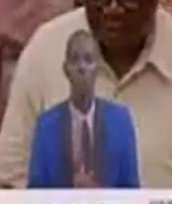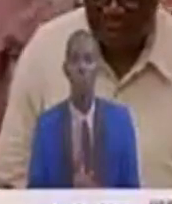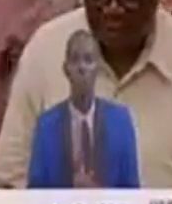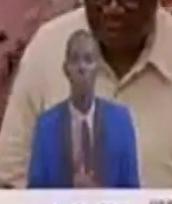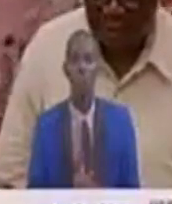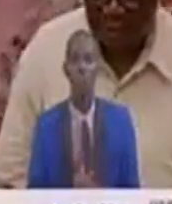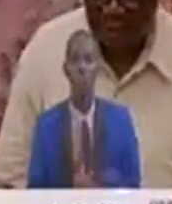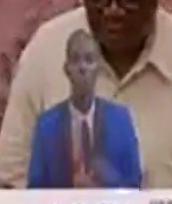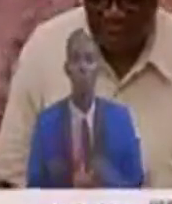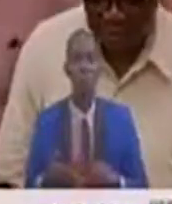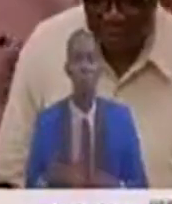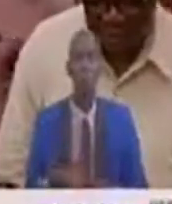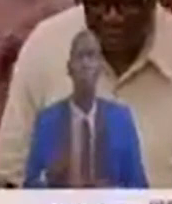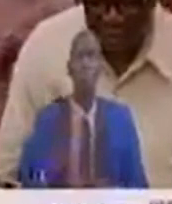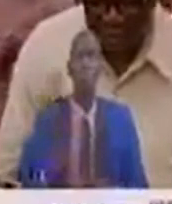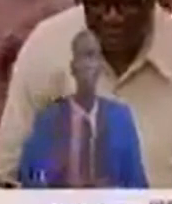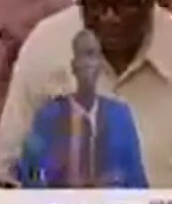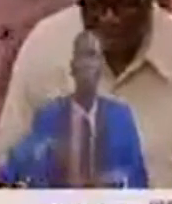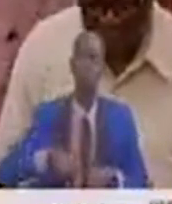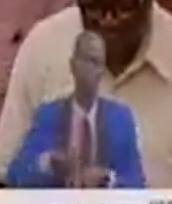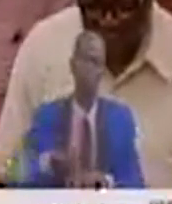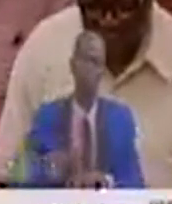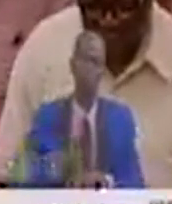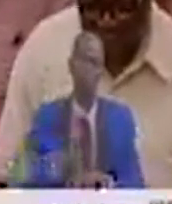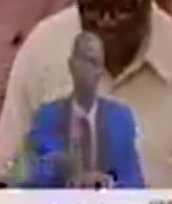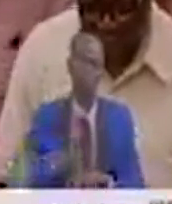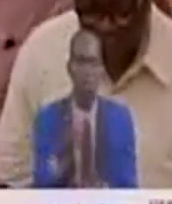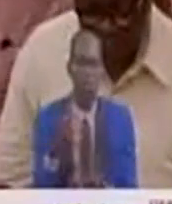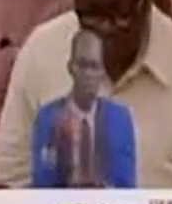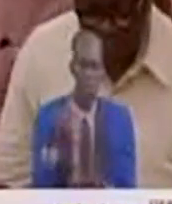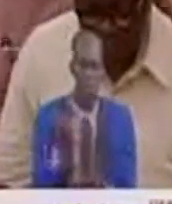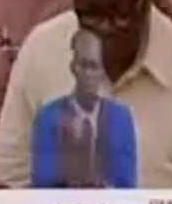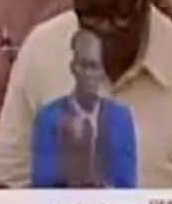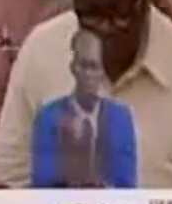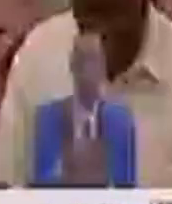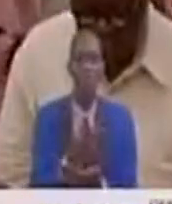Let him establish you once again in godliness,